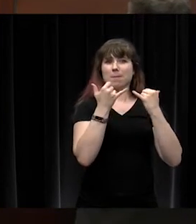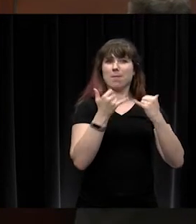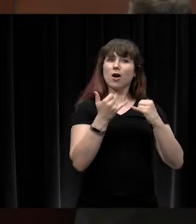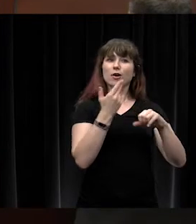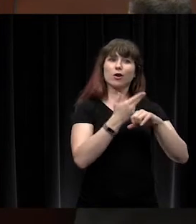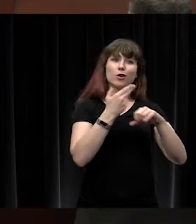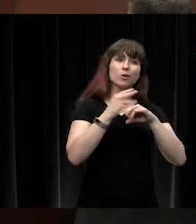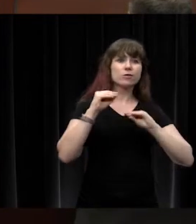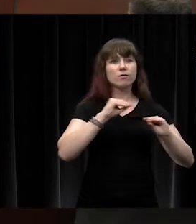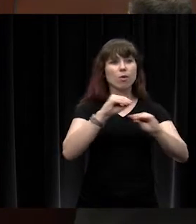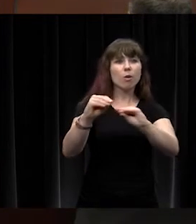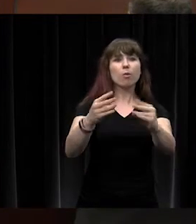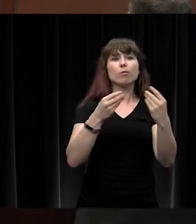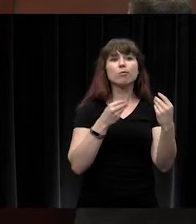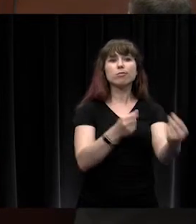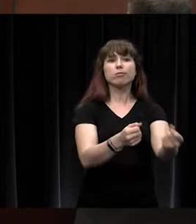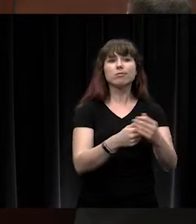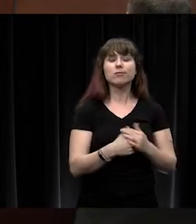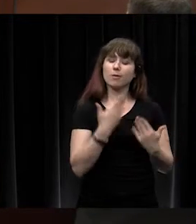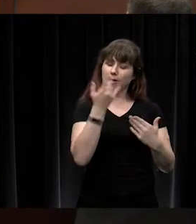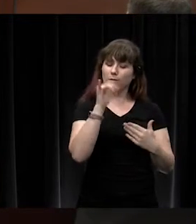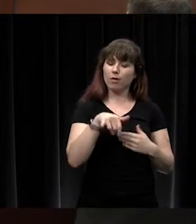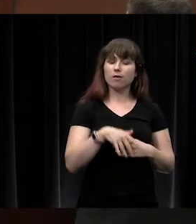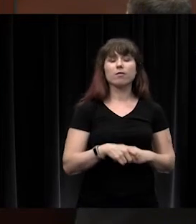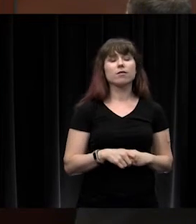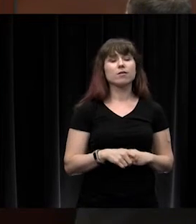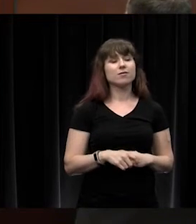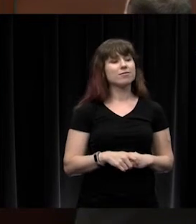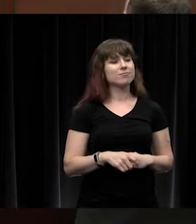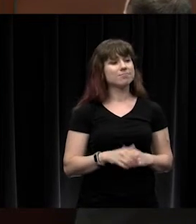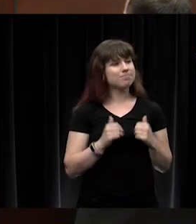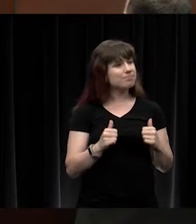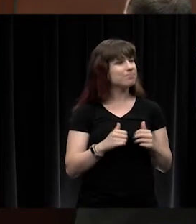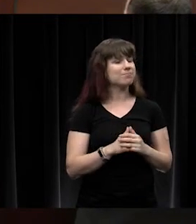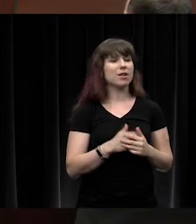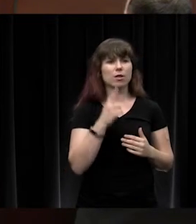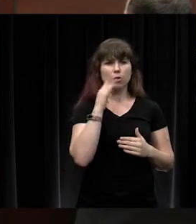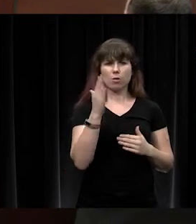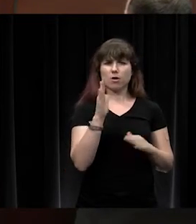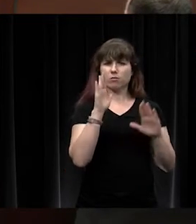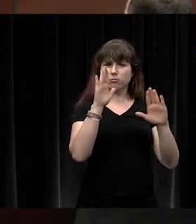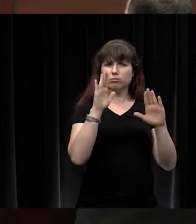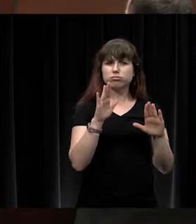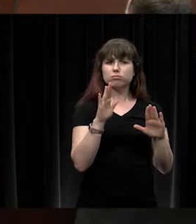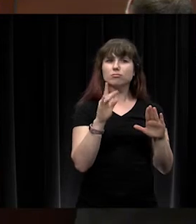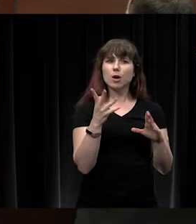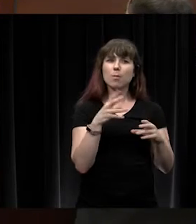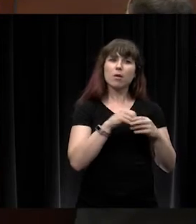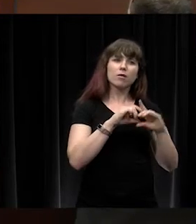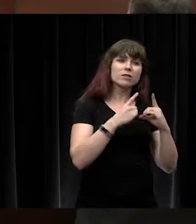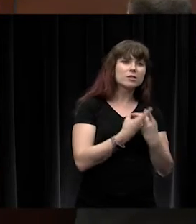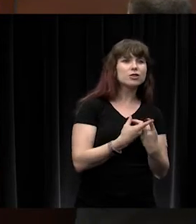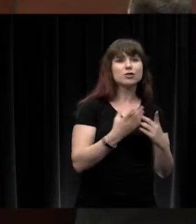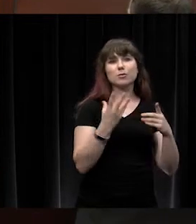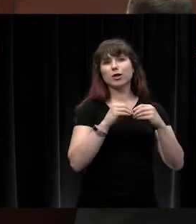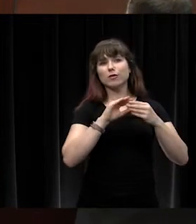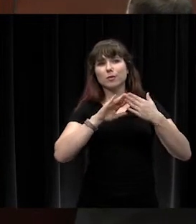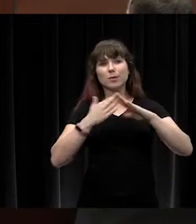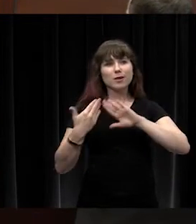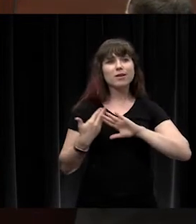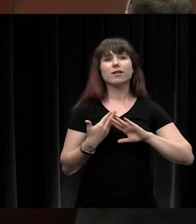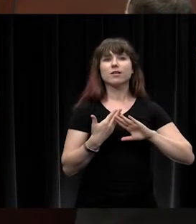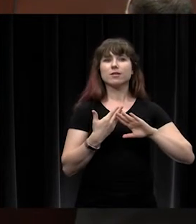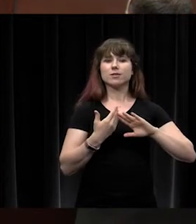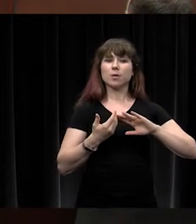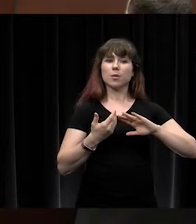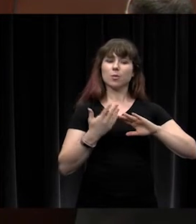it. Thank you for that. Absolutely. I think this is going to be great because, again, it's part of the district's part of the community, and community's part of the district.